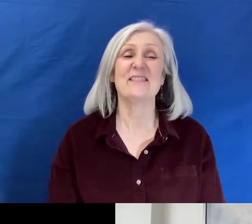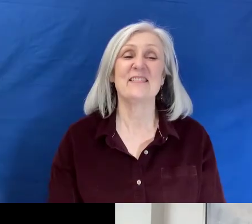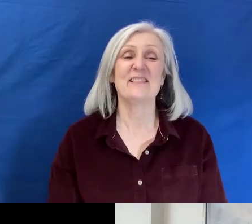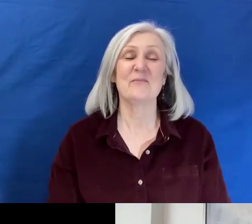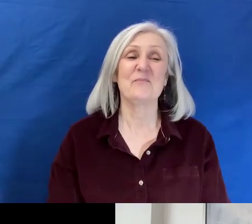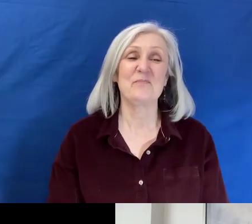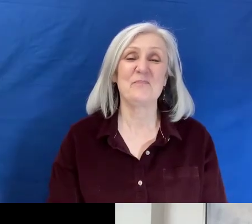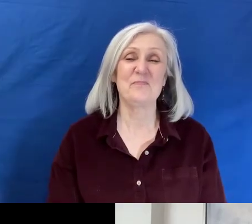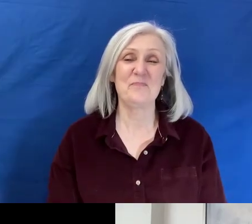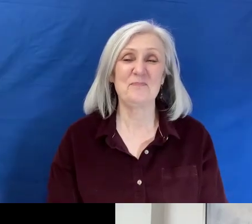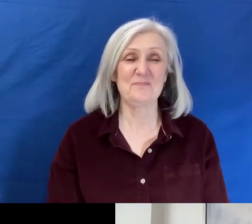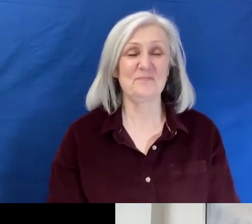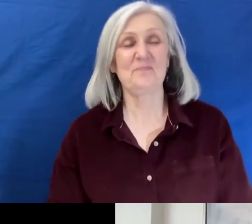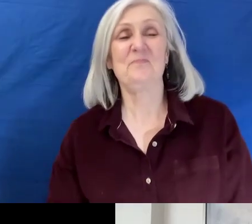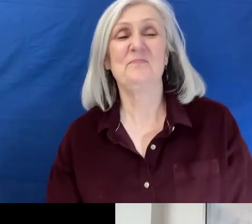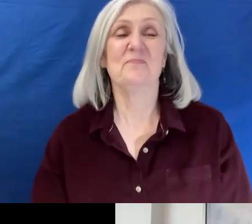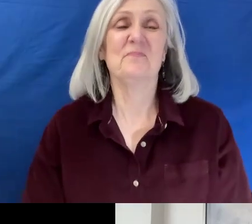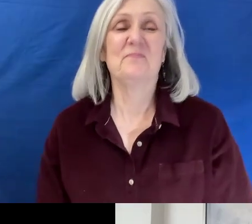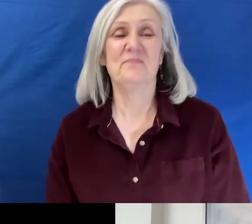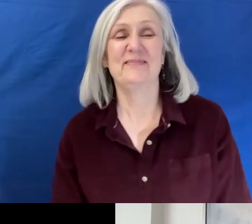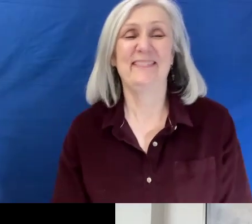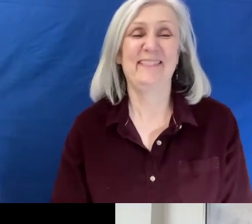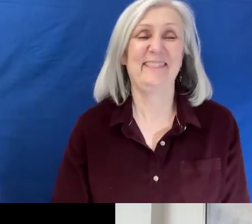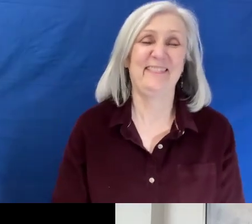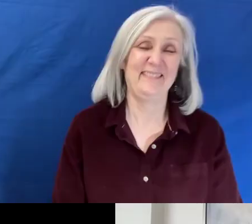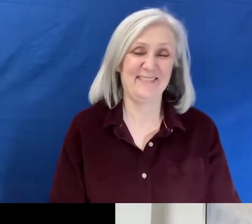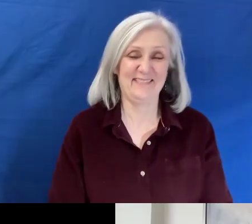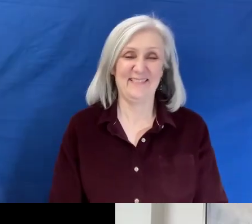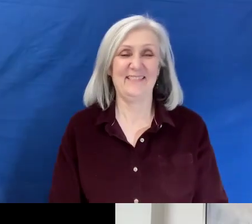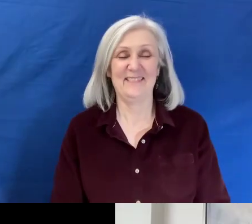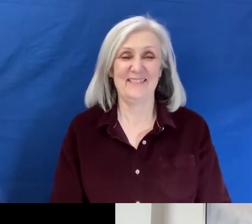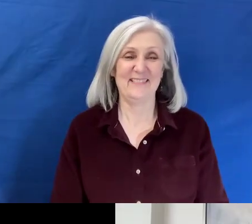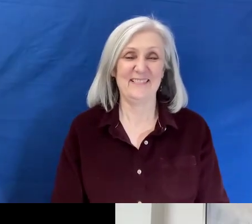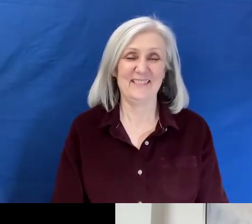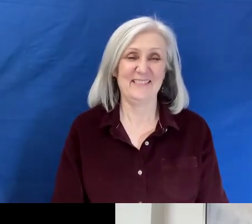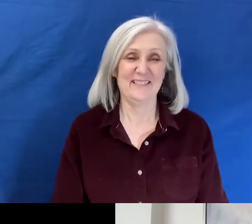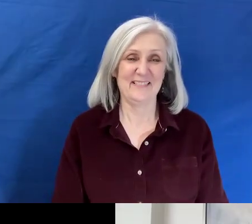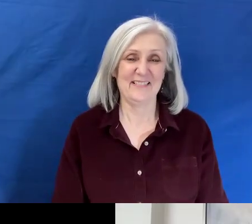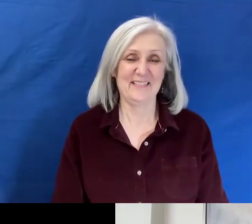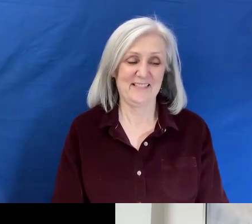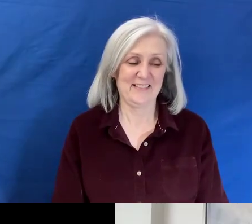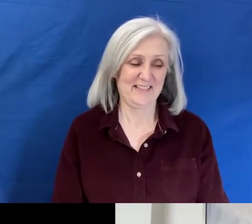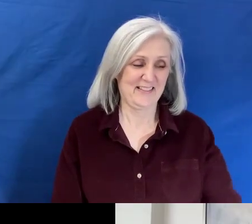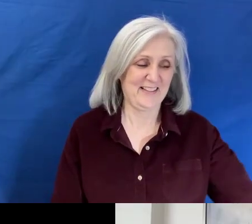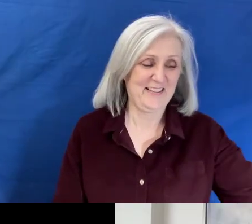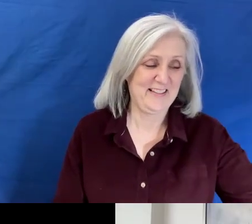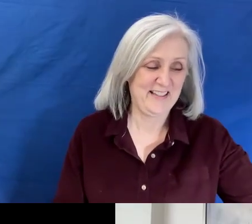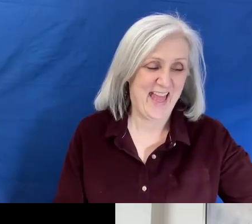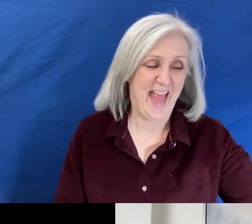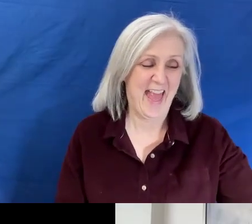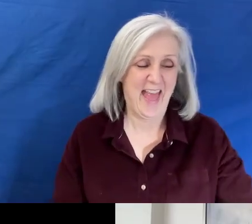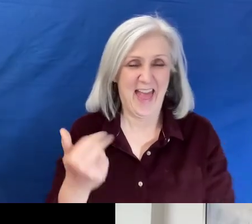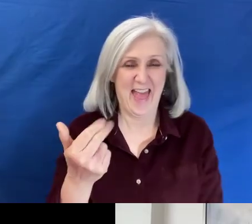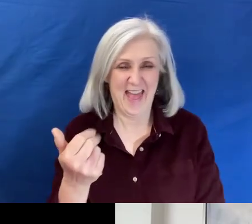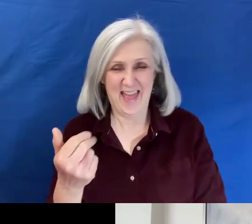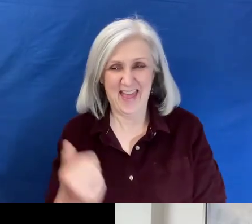feeling the spring fever for the last maybe 2 weeks. How much longer to spring